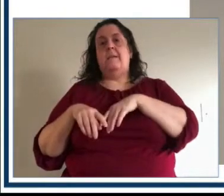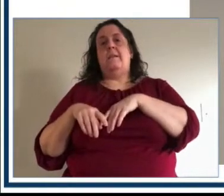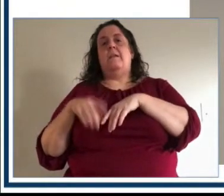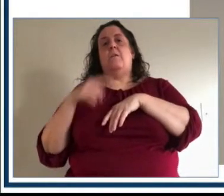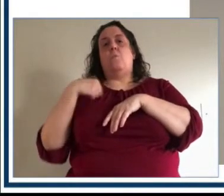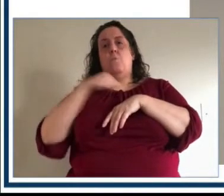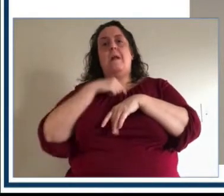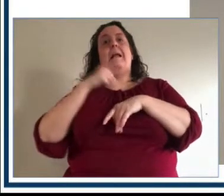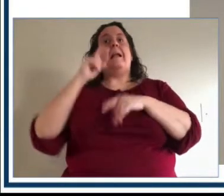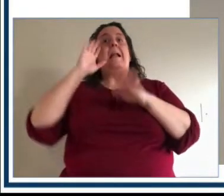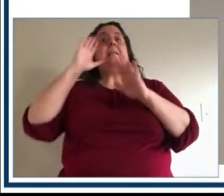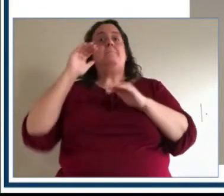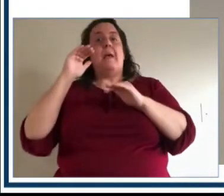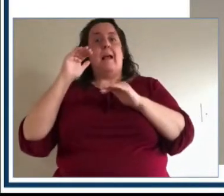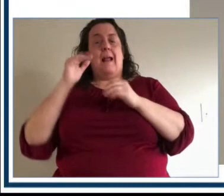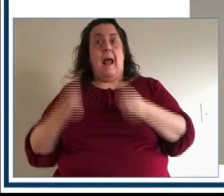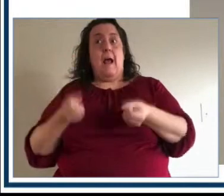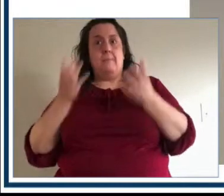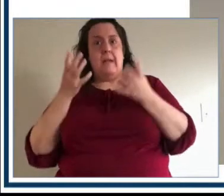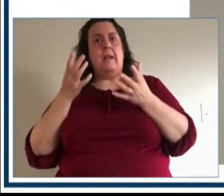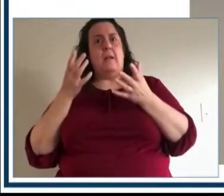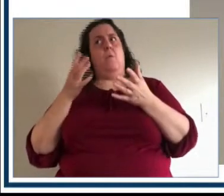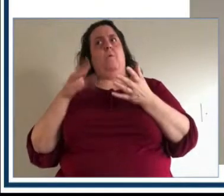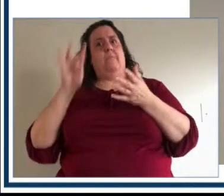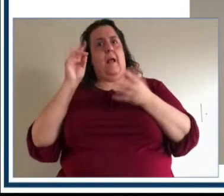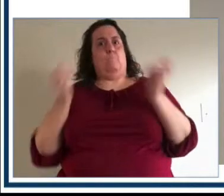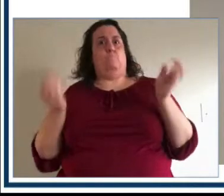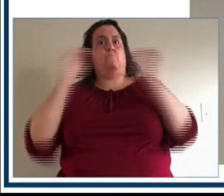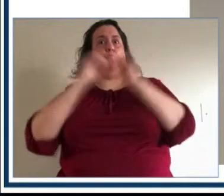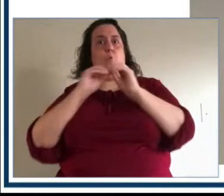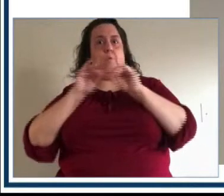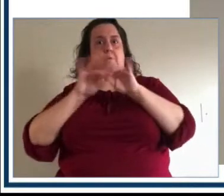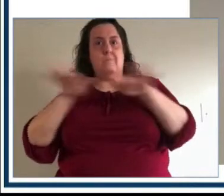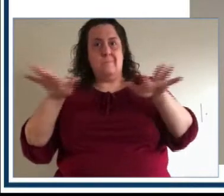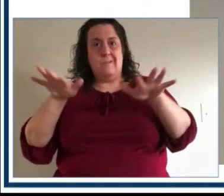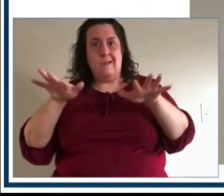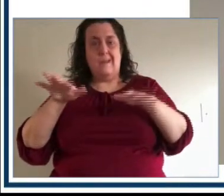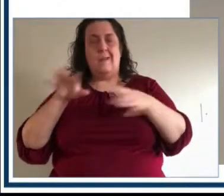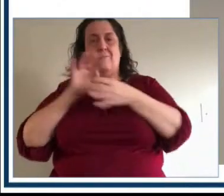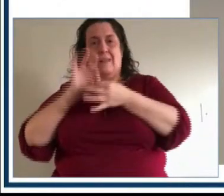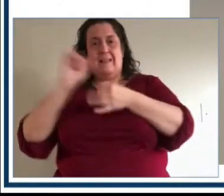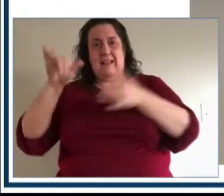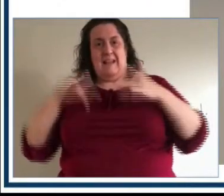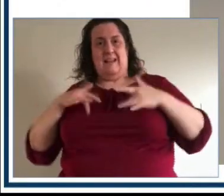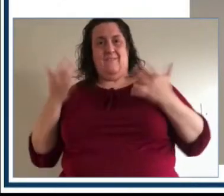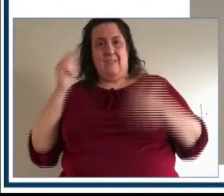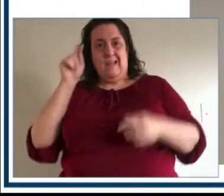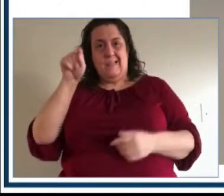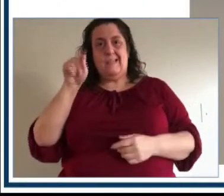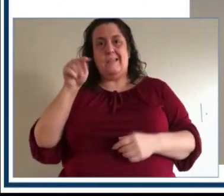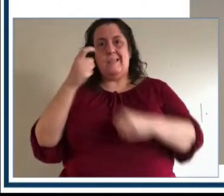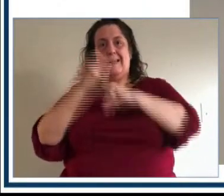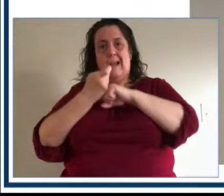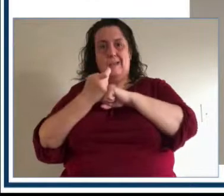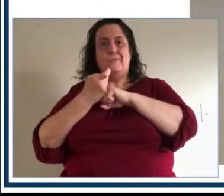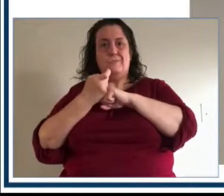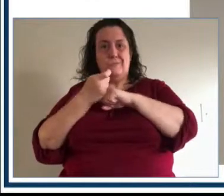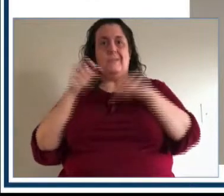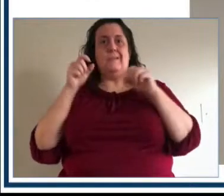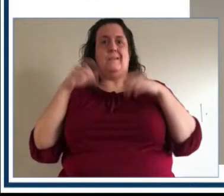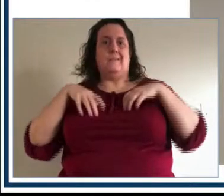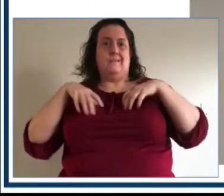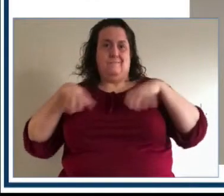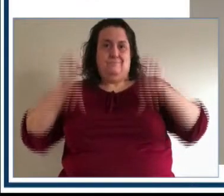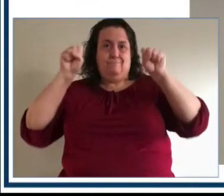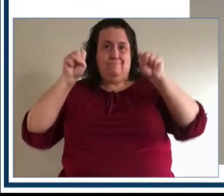within the St. of X community and the events around the X ring. And what we're watching for now is their spread beyond that.